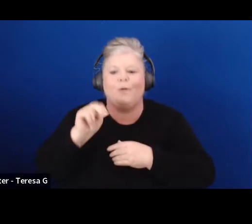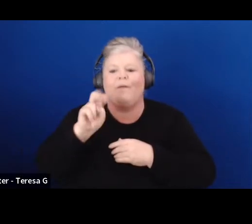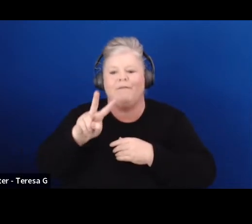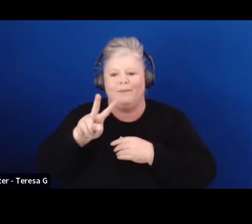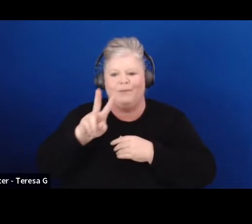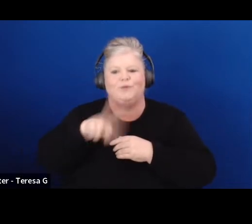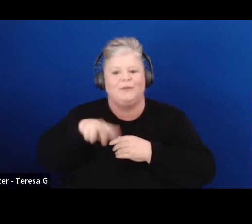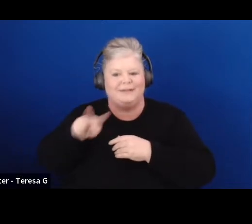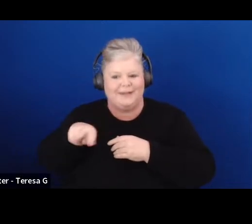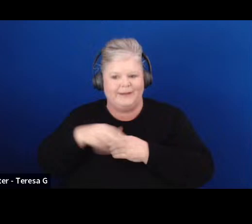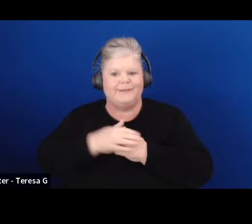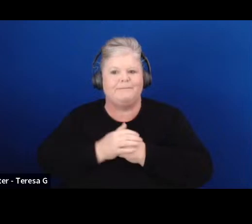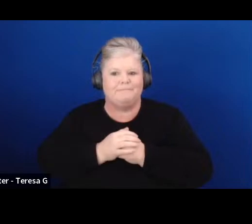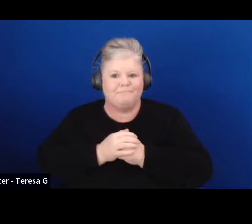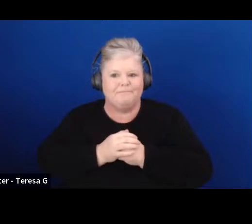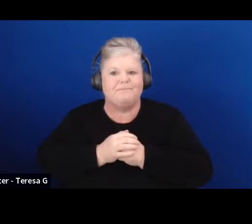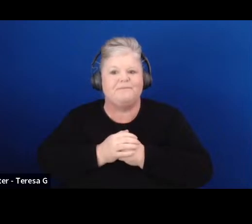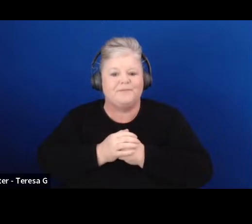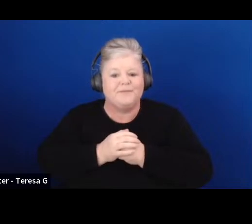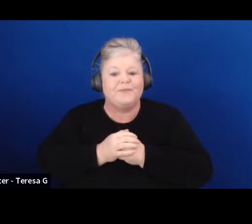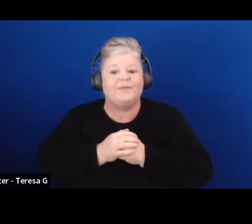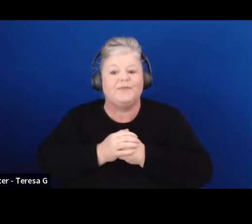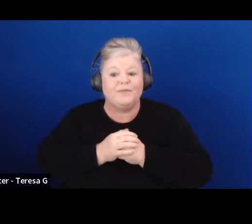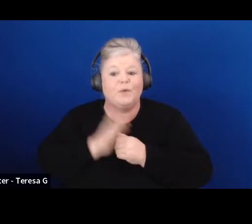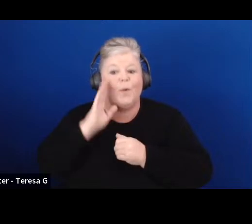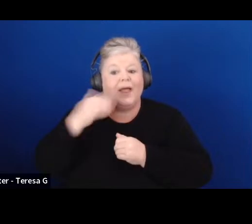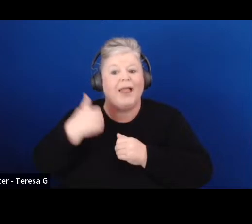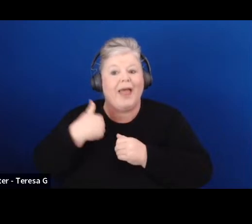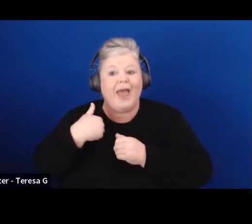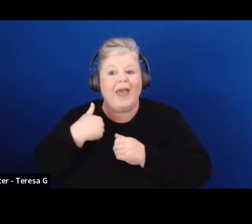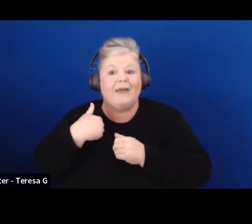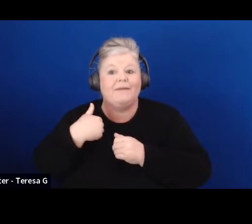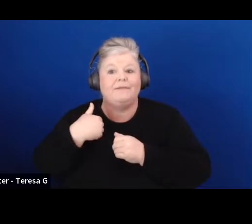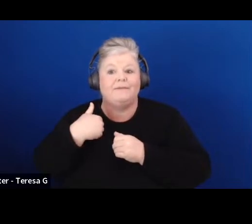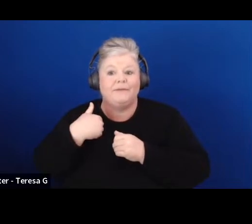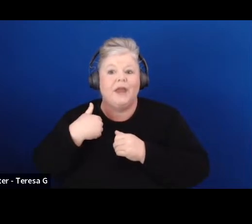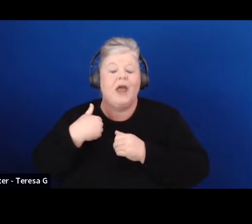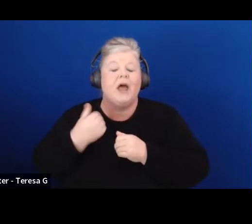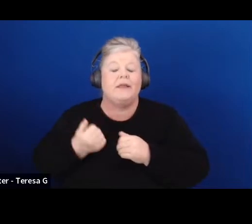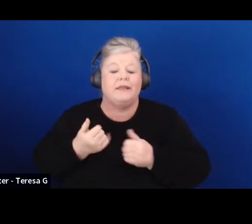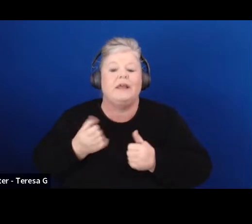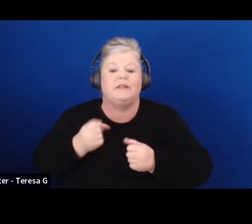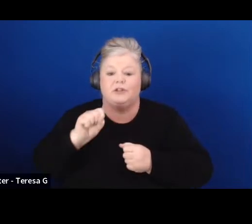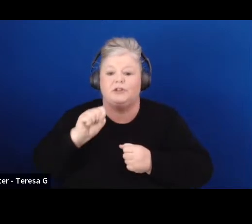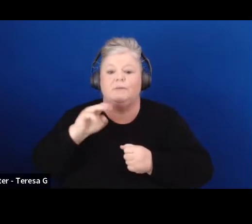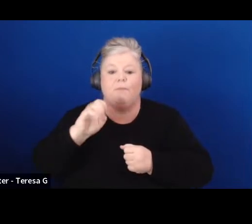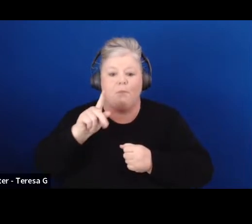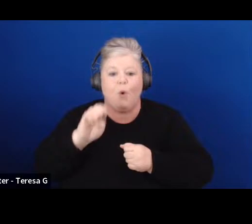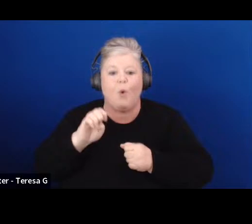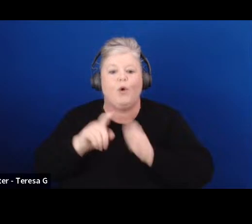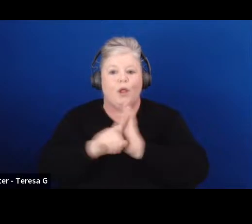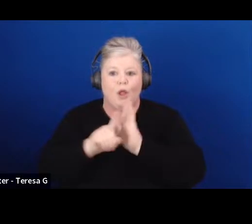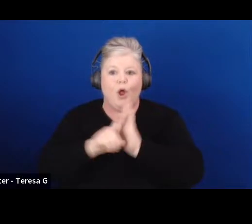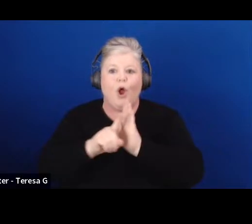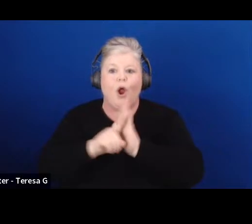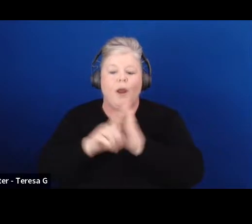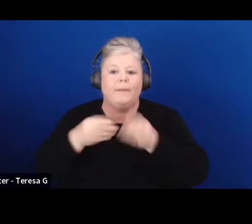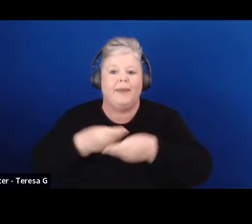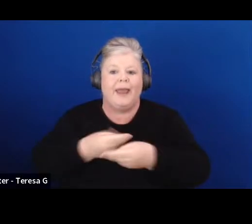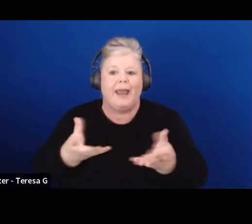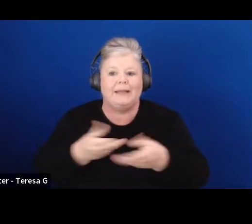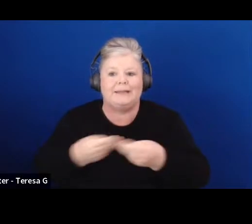22nd. And we are doing a smoke alarm walk that will be